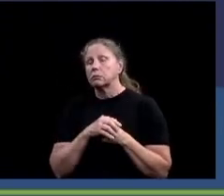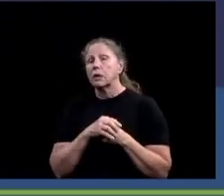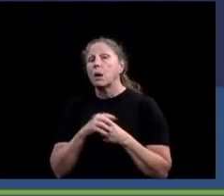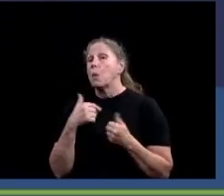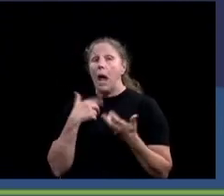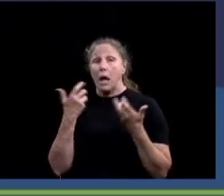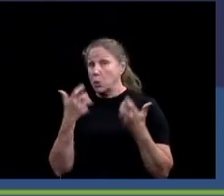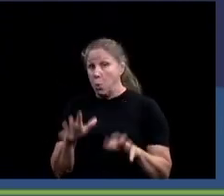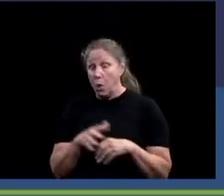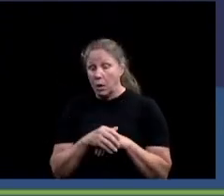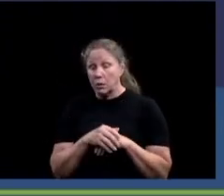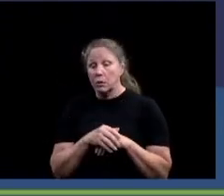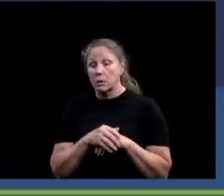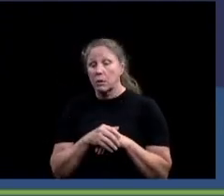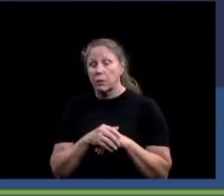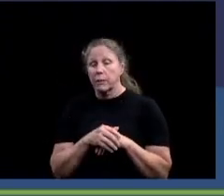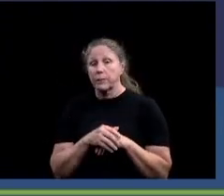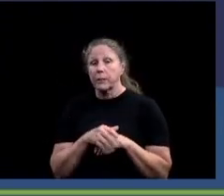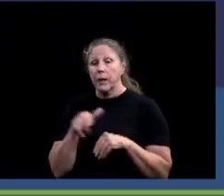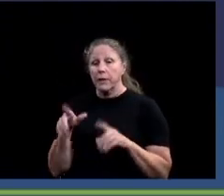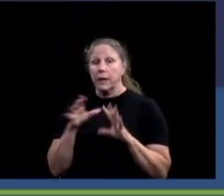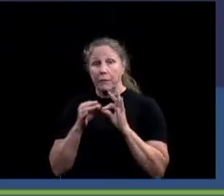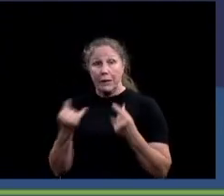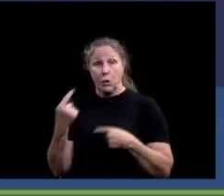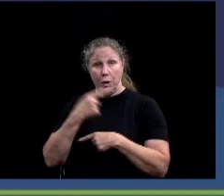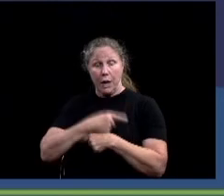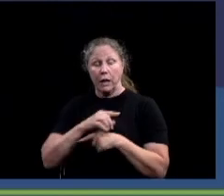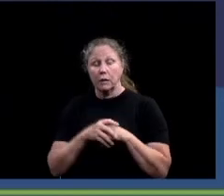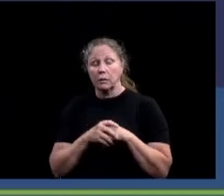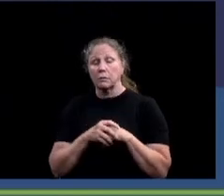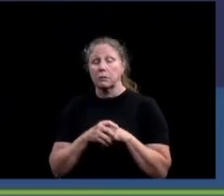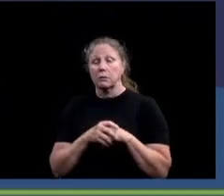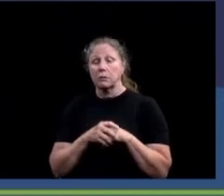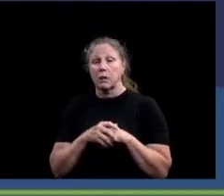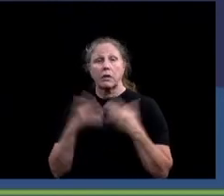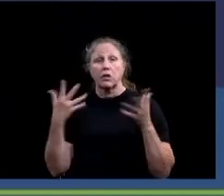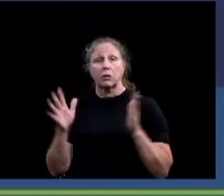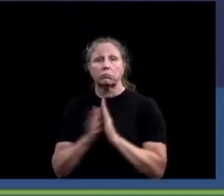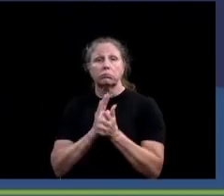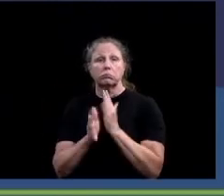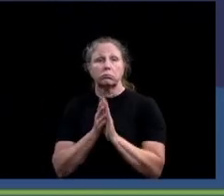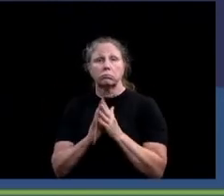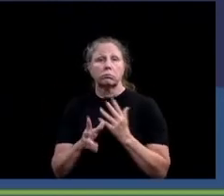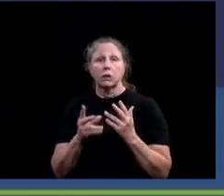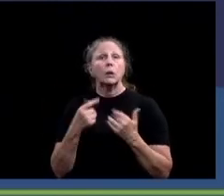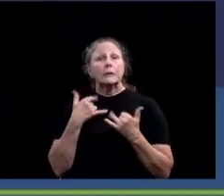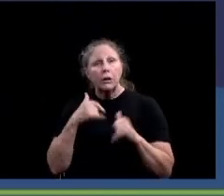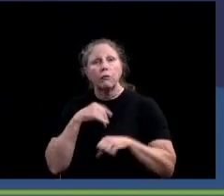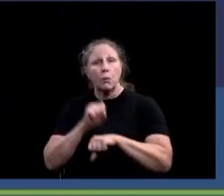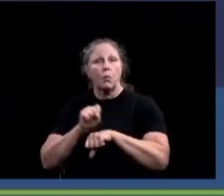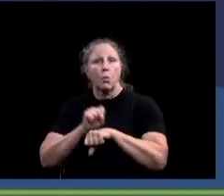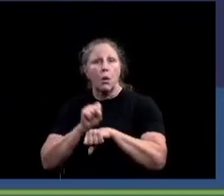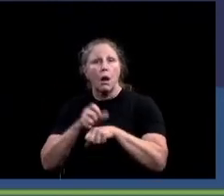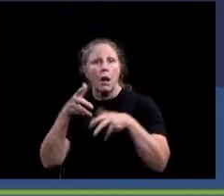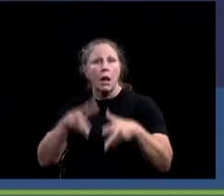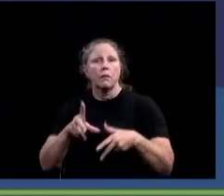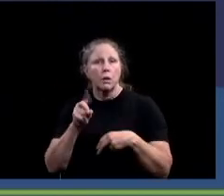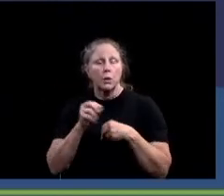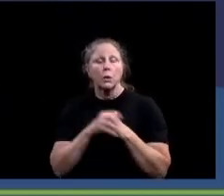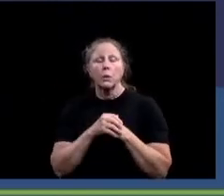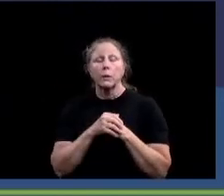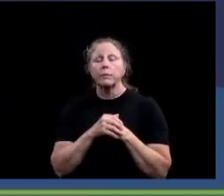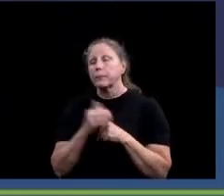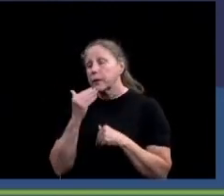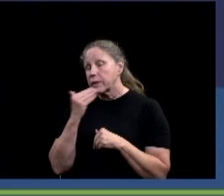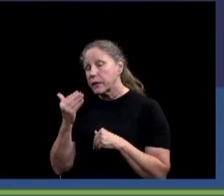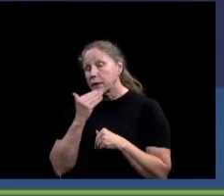today and then it ends there, because there's too much work still that needs to be done. So thank you for that. Does anybody else